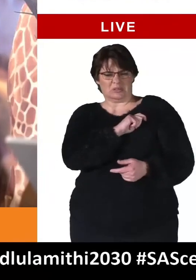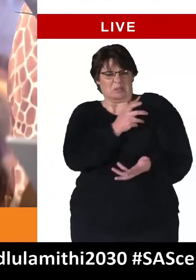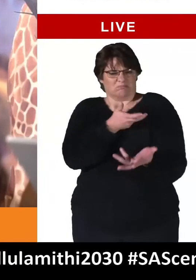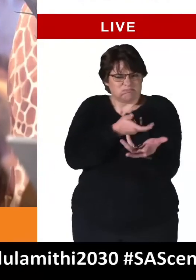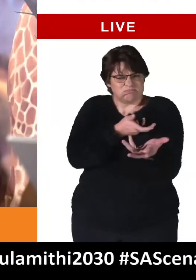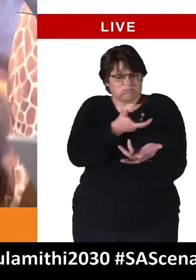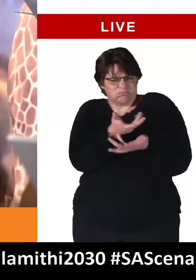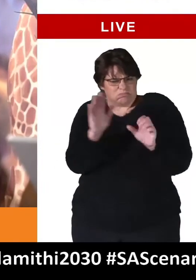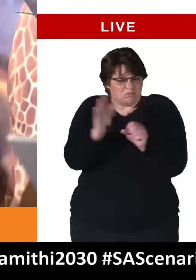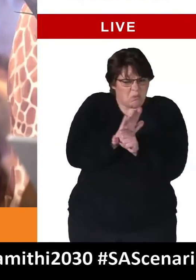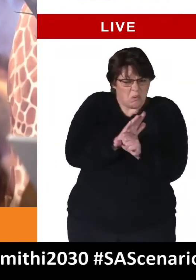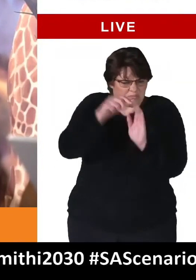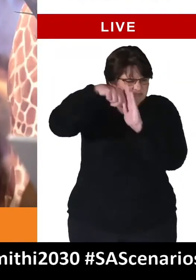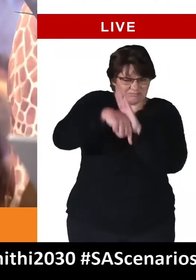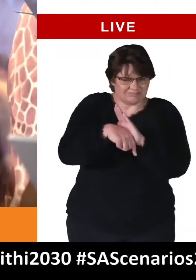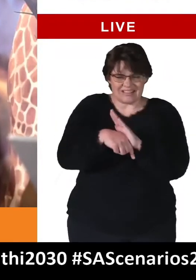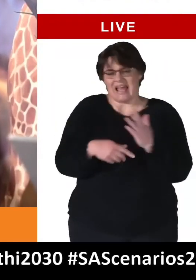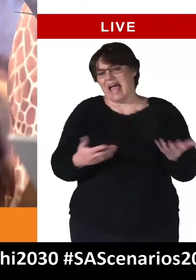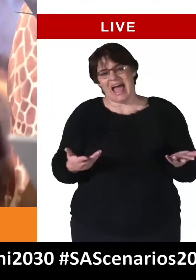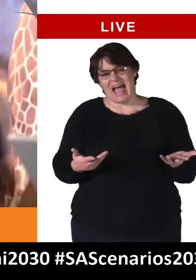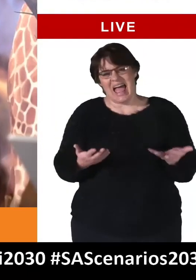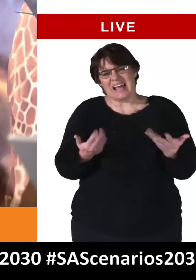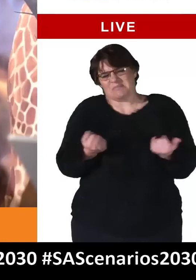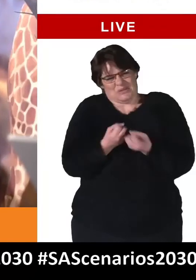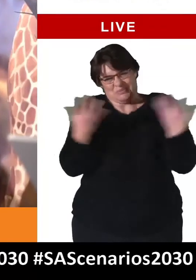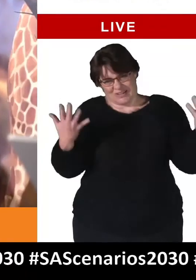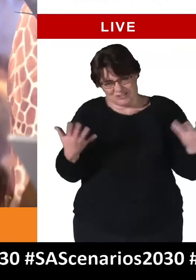engage fully would be expecting too